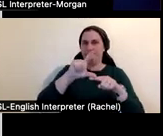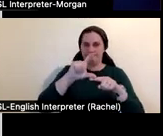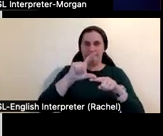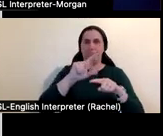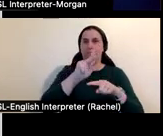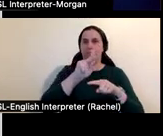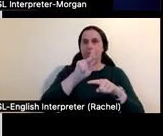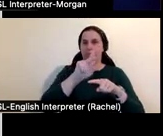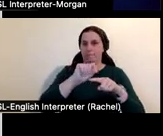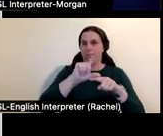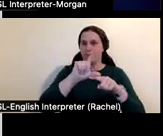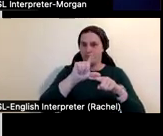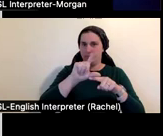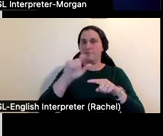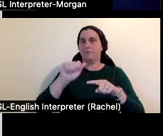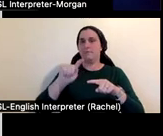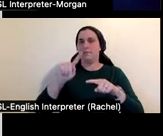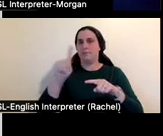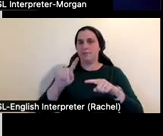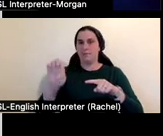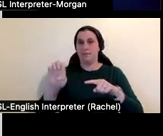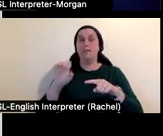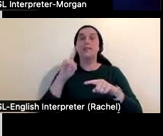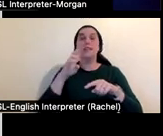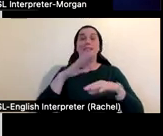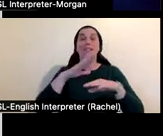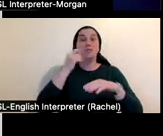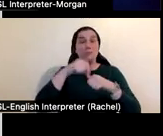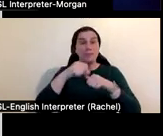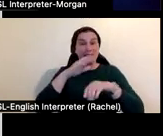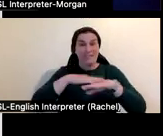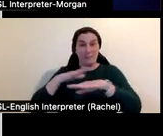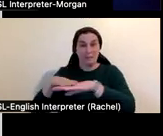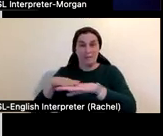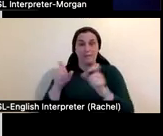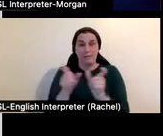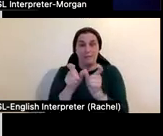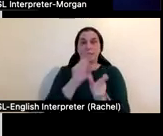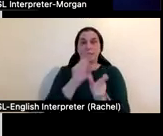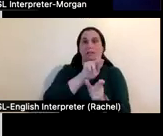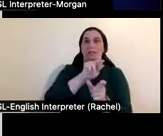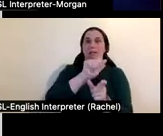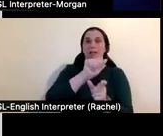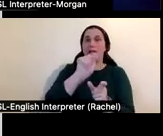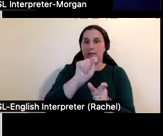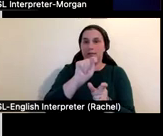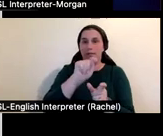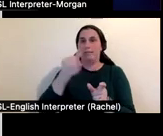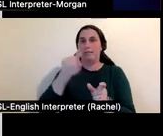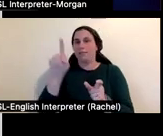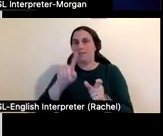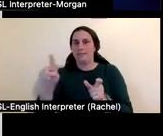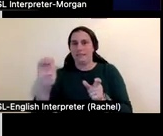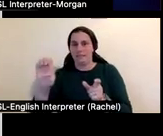And here it helps me to the syllables. Katze. Die Katze. That's the cat. When it's a noun, it's always